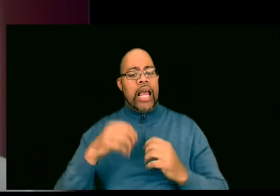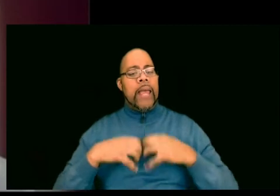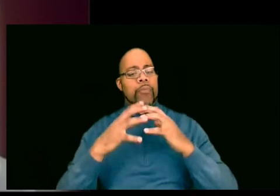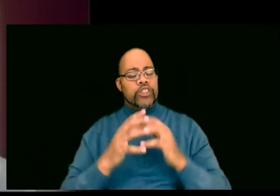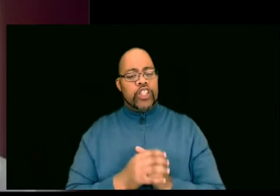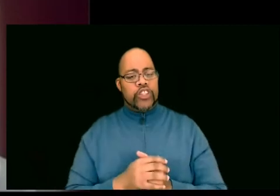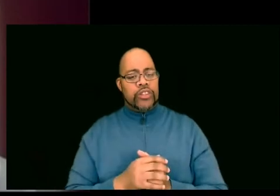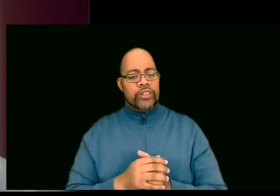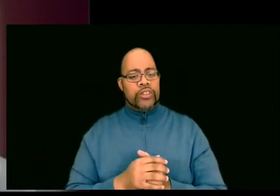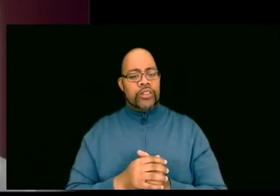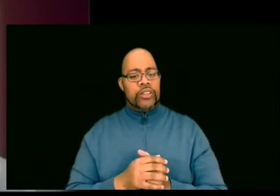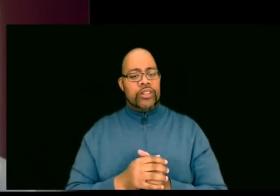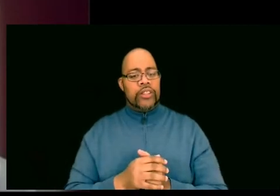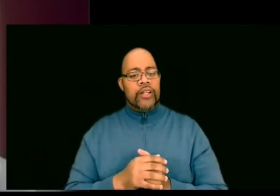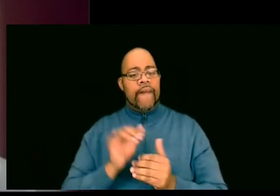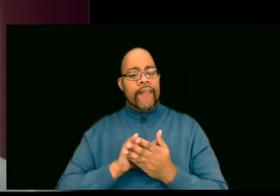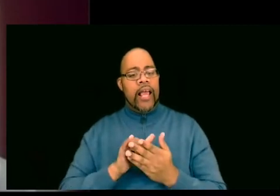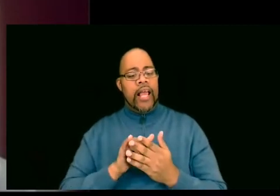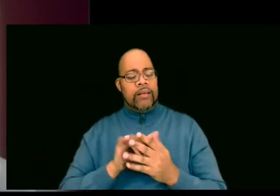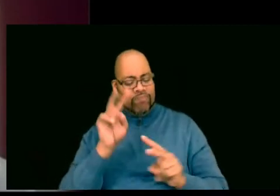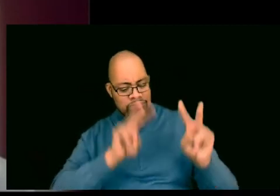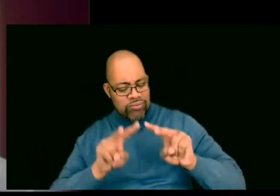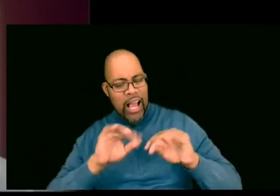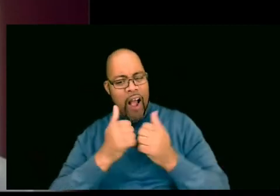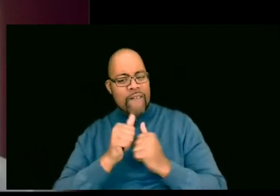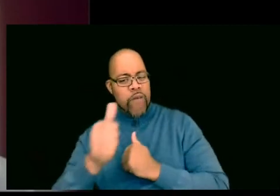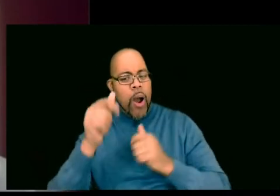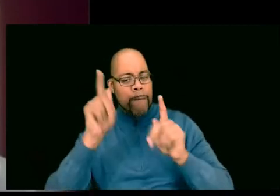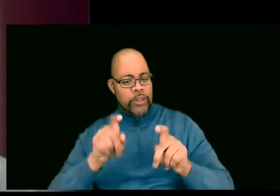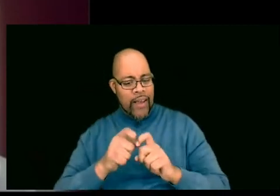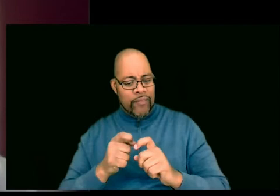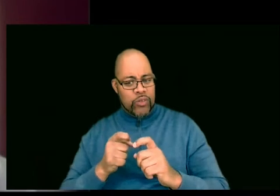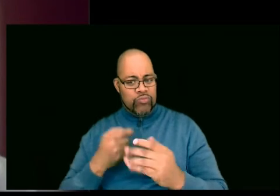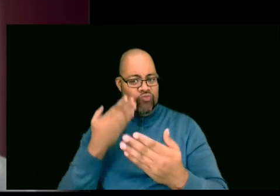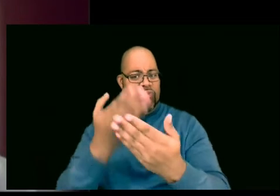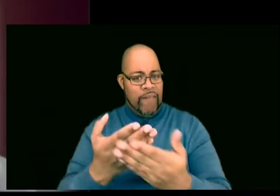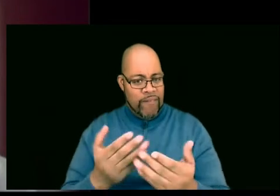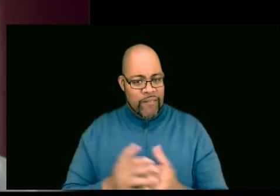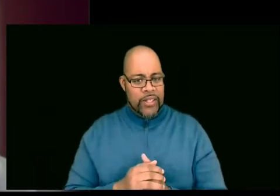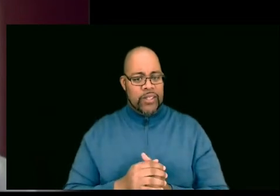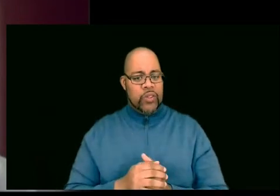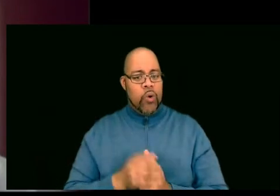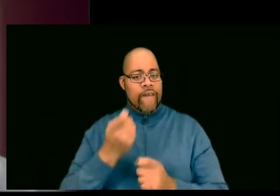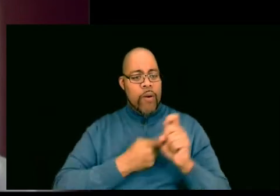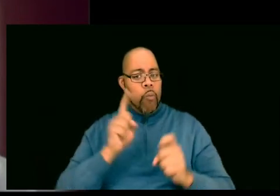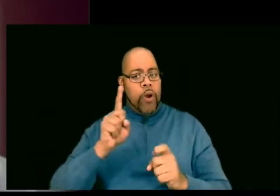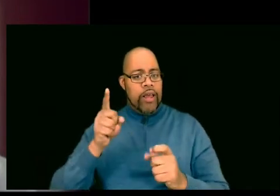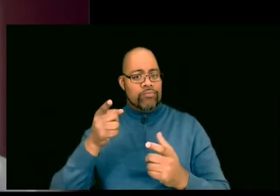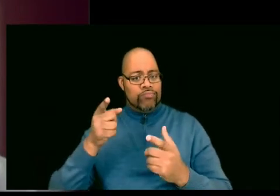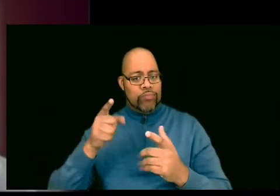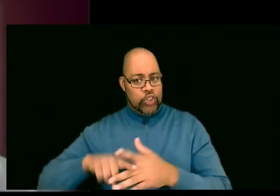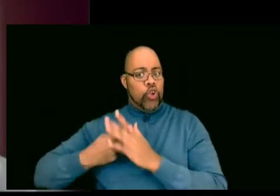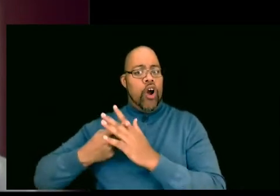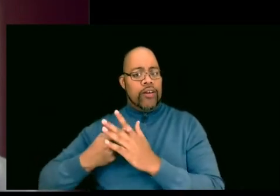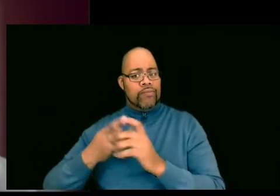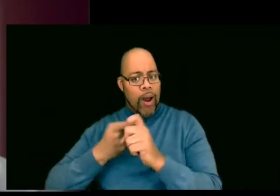and implementation that looks at how far one has to come, for example, or from where